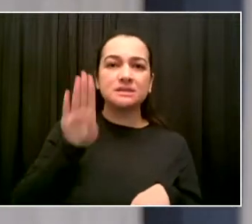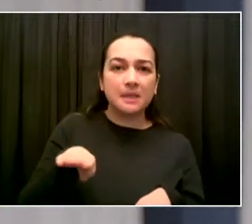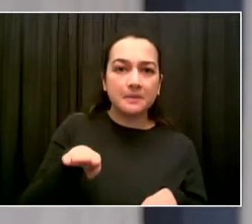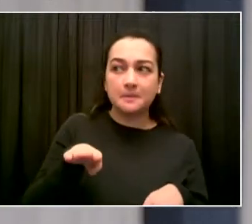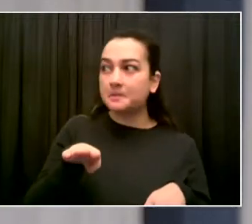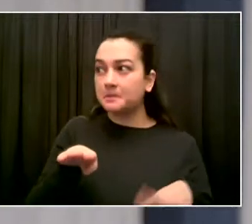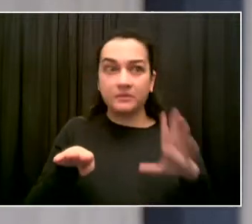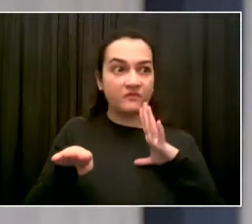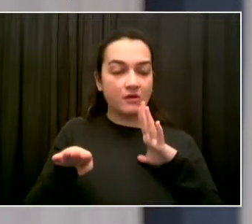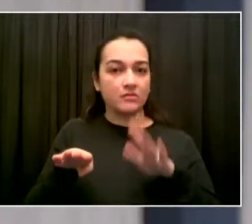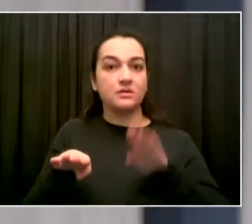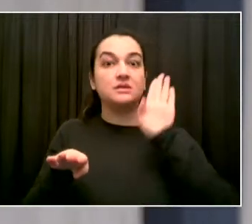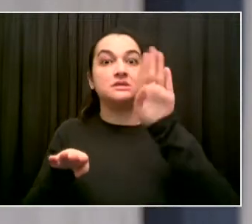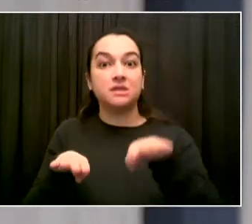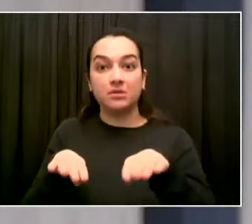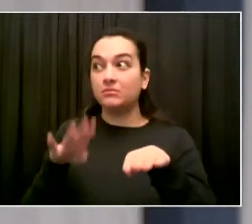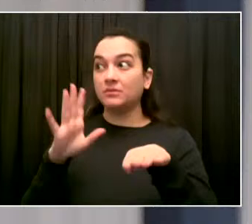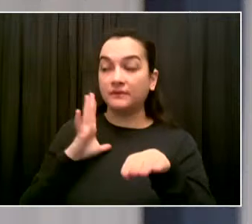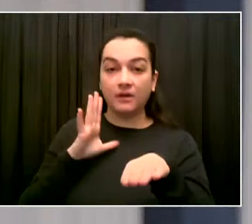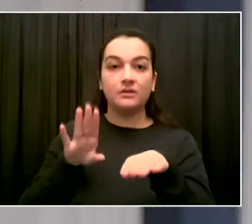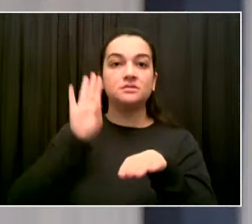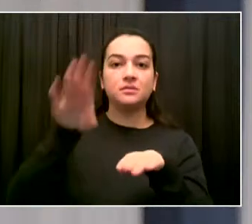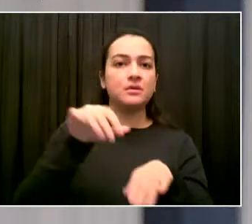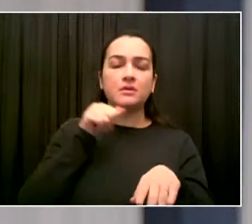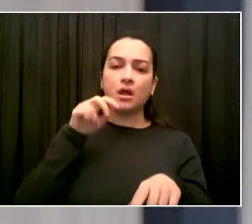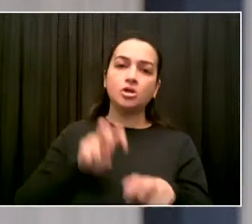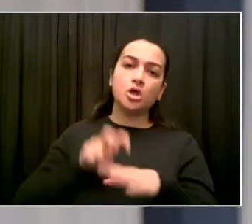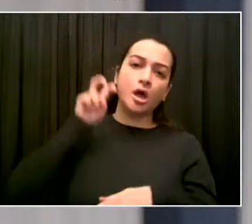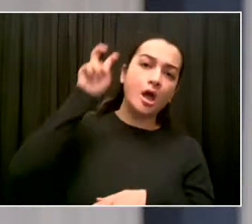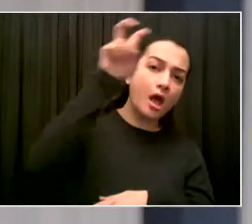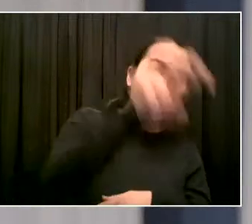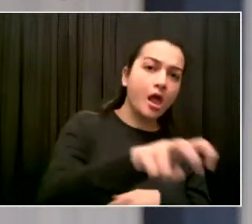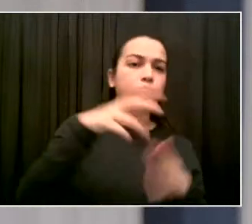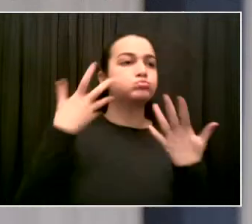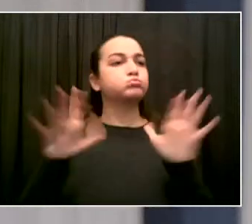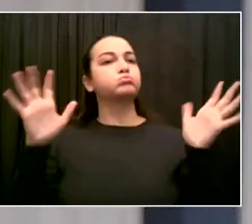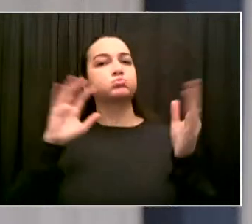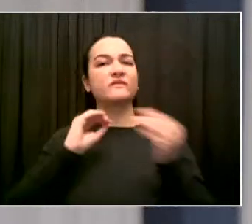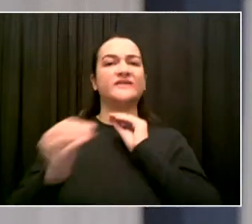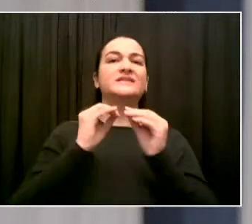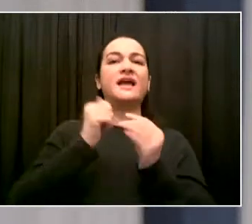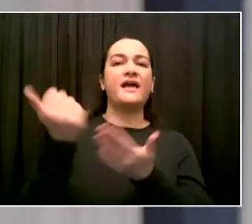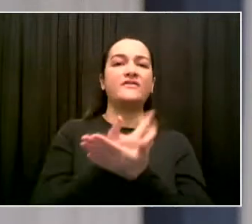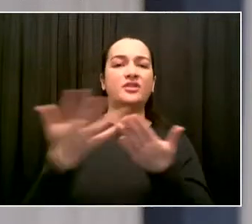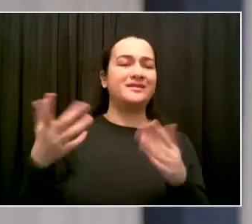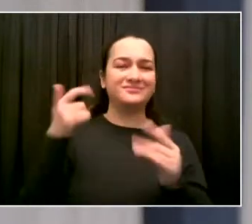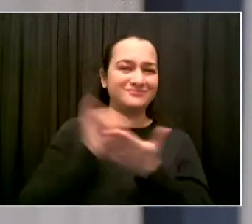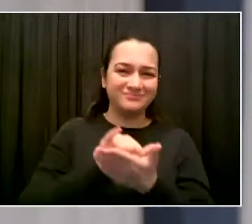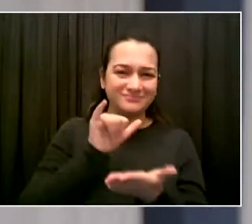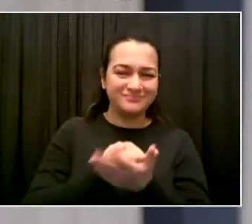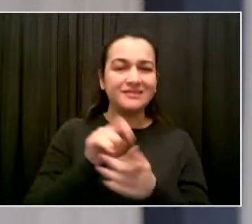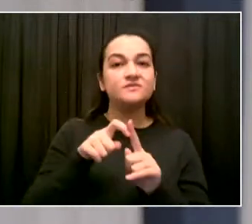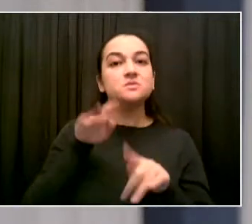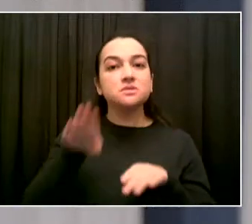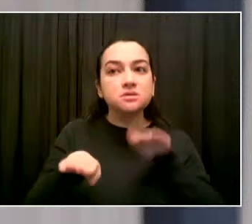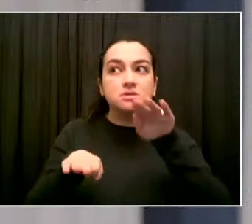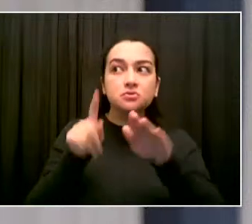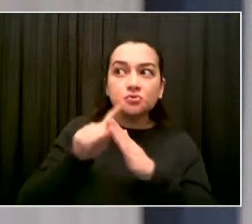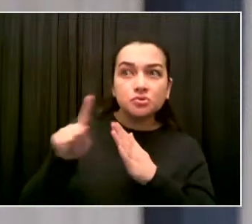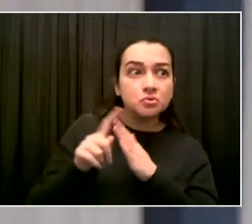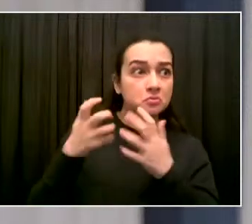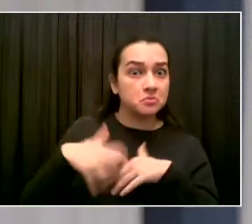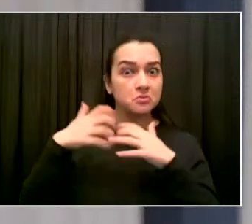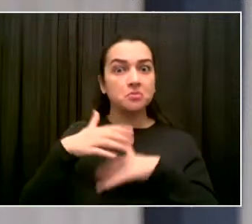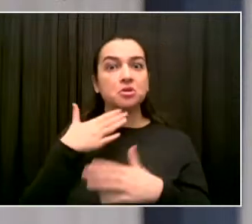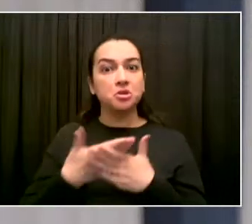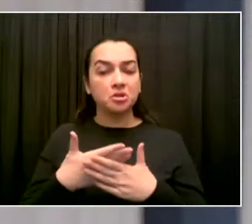school. And then we can bring to bear additional interventions, starting with greater testing, but then moving on